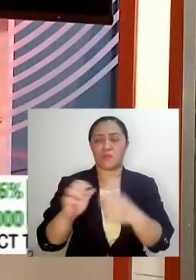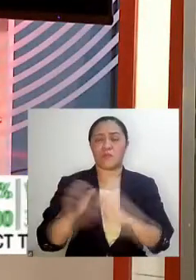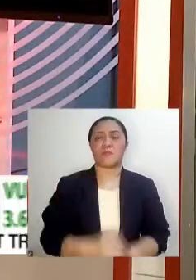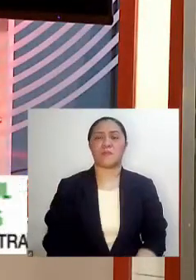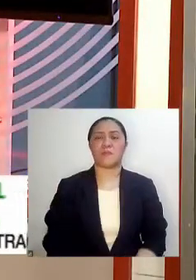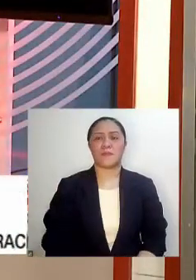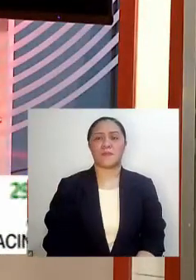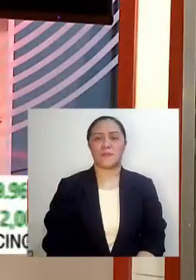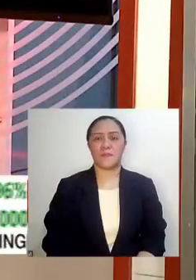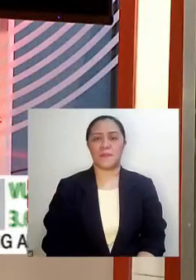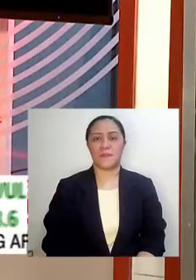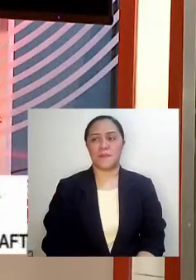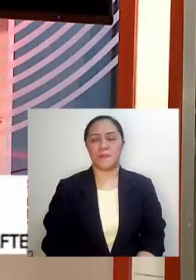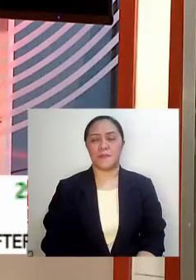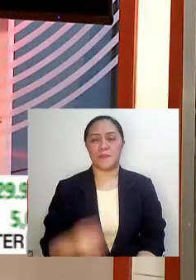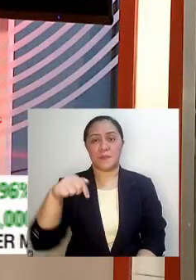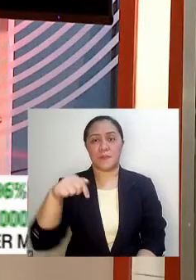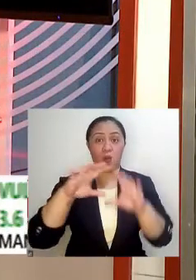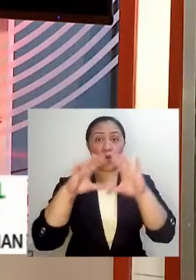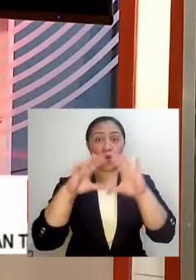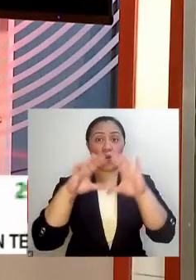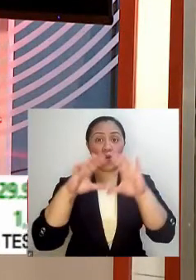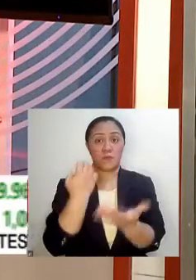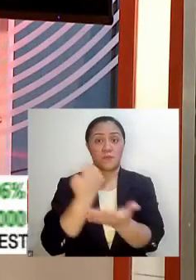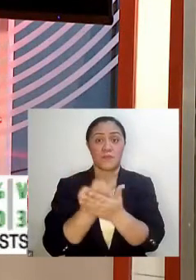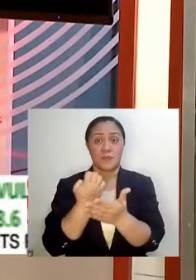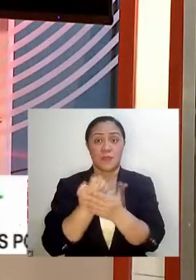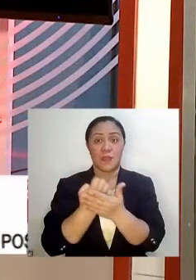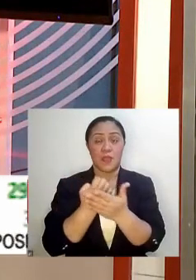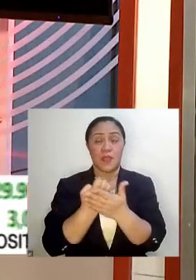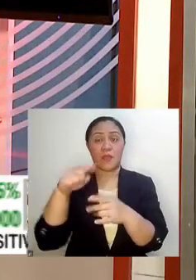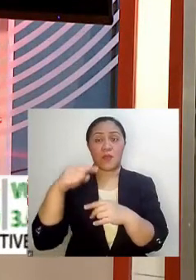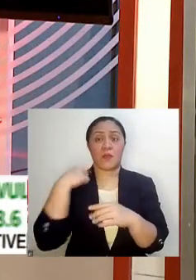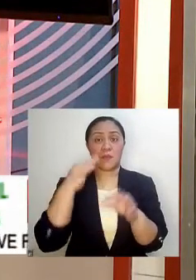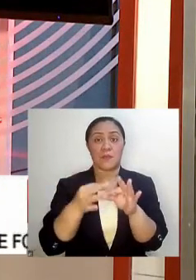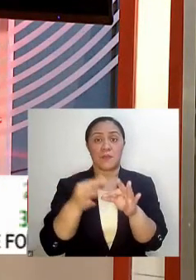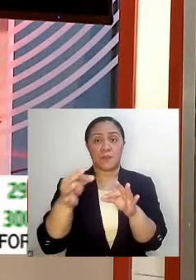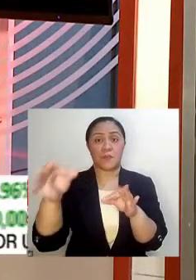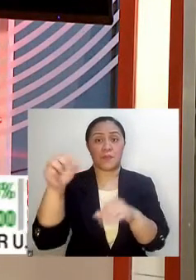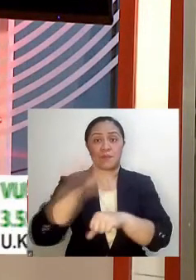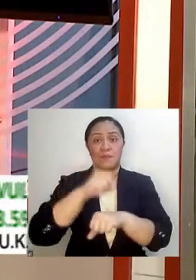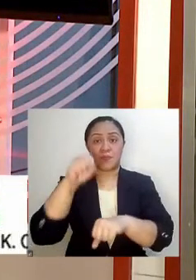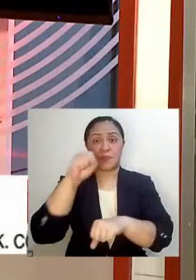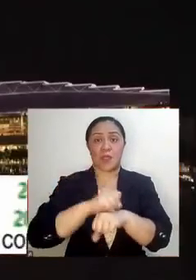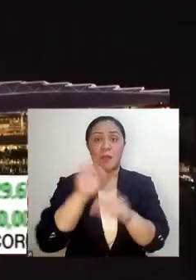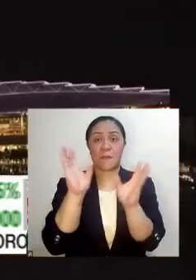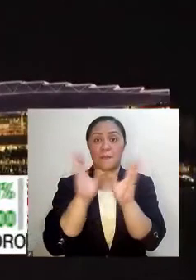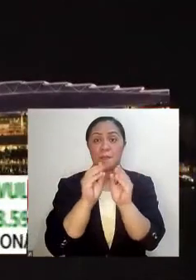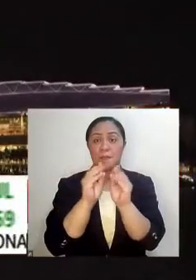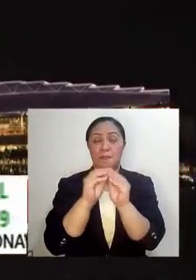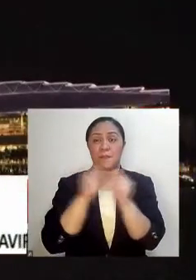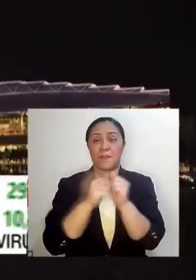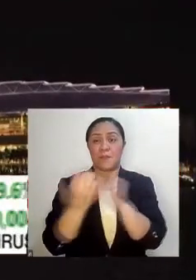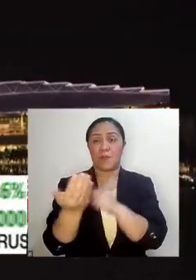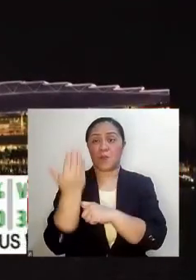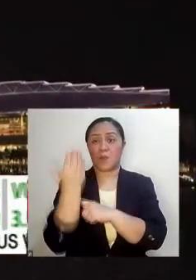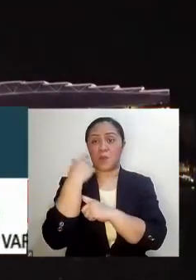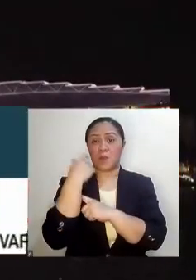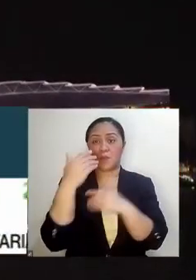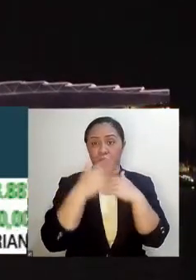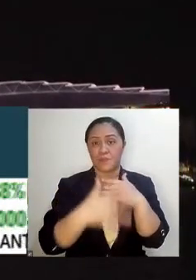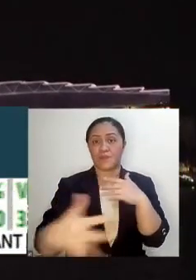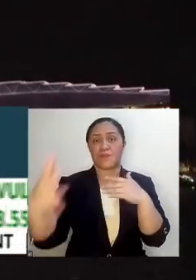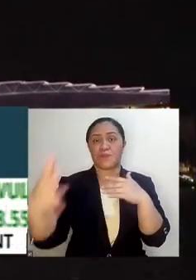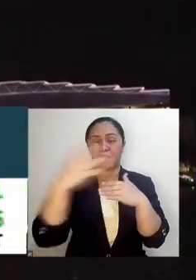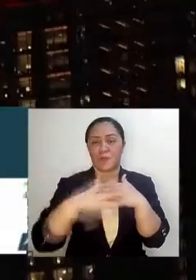The World Economic Forum has no plans to further delay Singapore's Davos meeting if the August date doesn't push through. Organizers